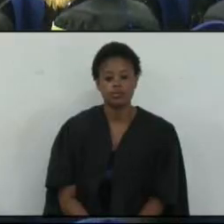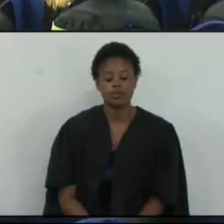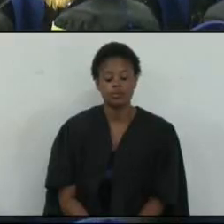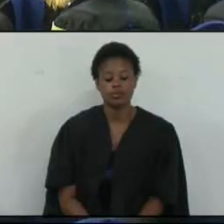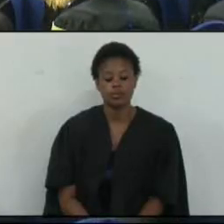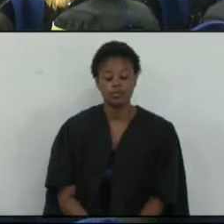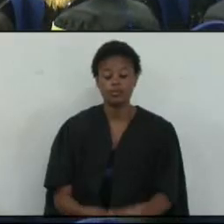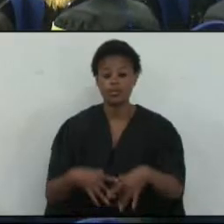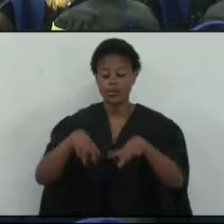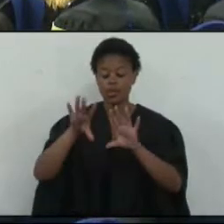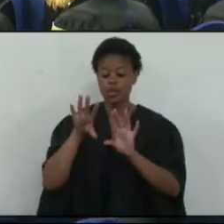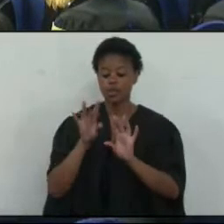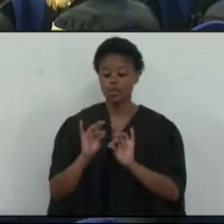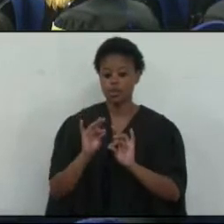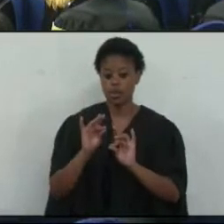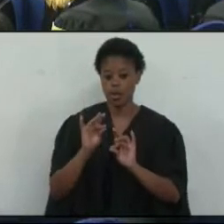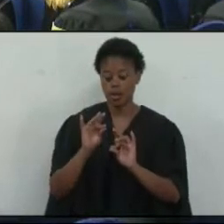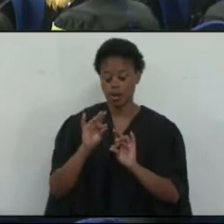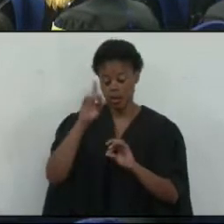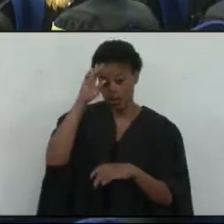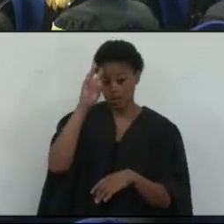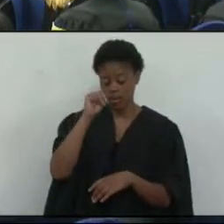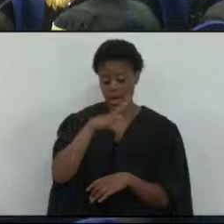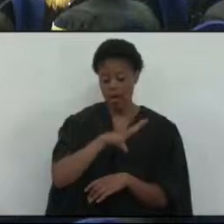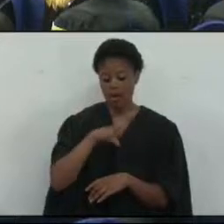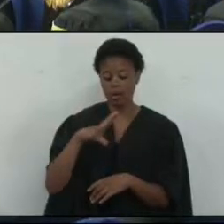Chair of the Nelson Mandela University Council,